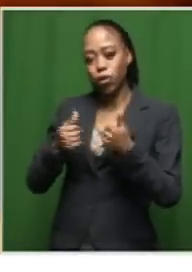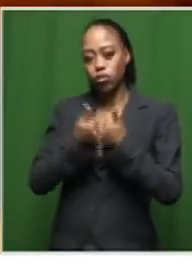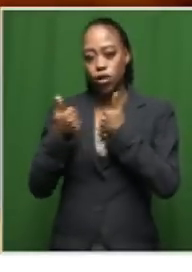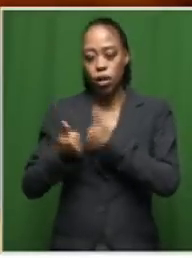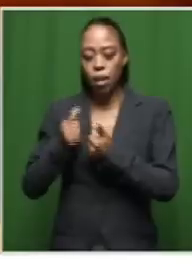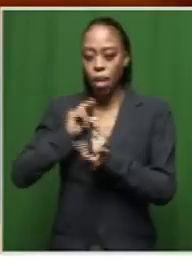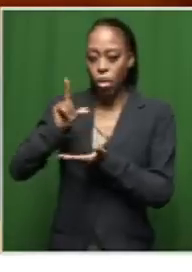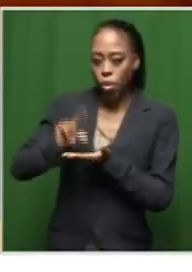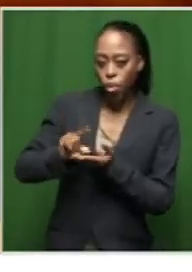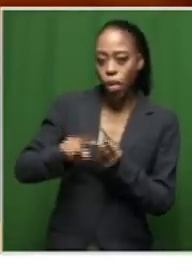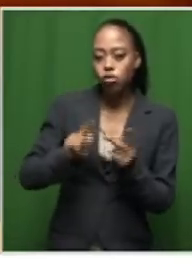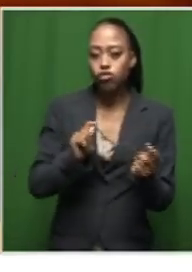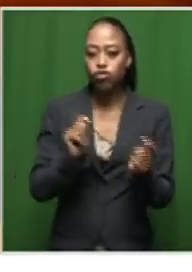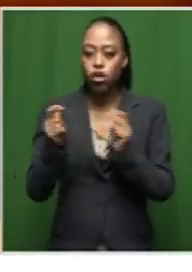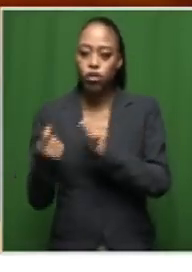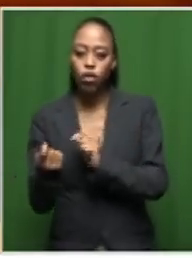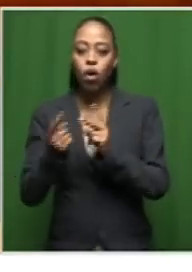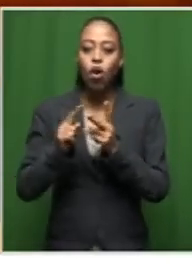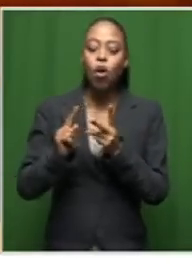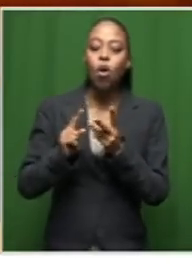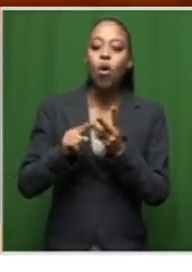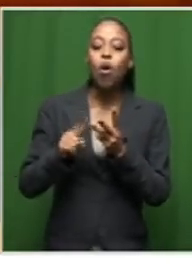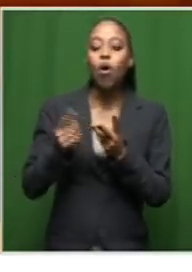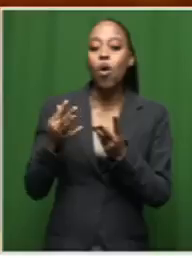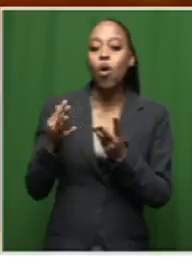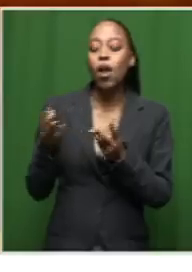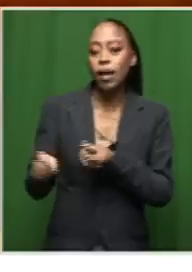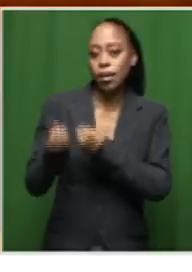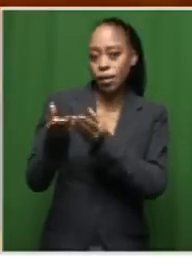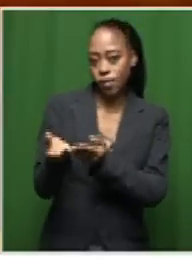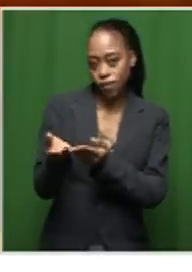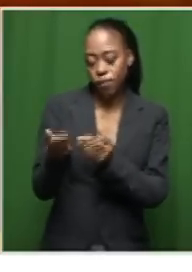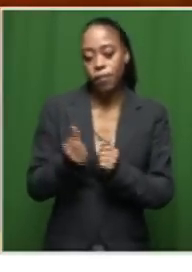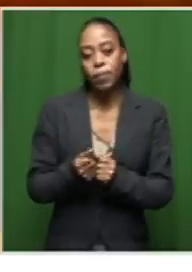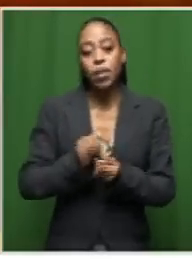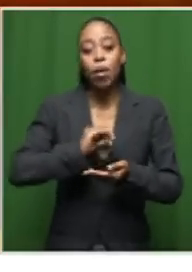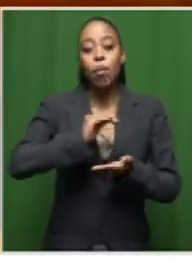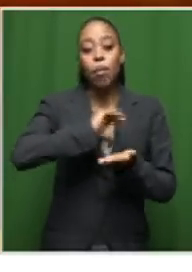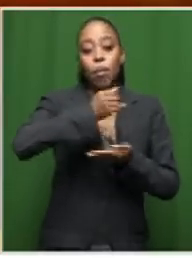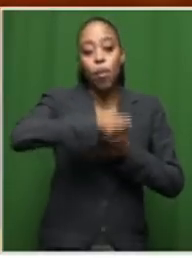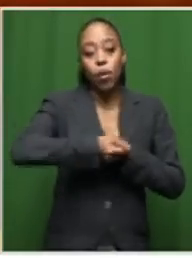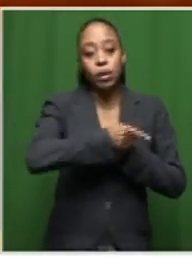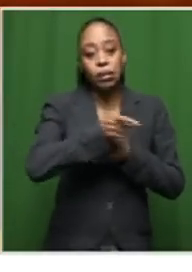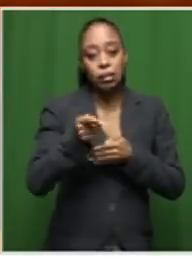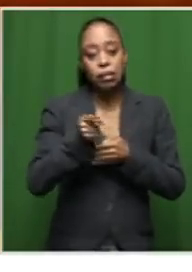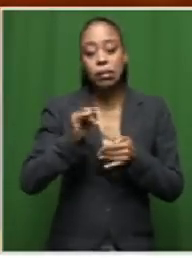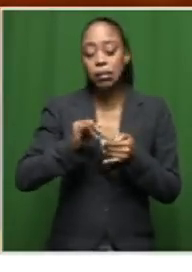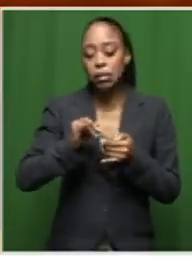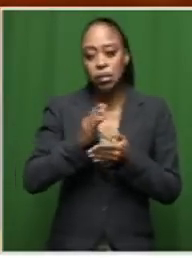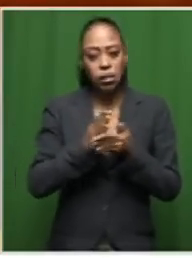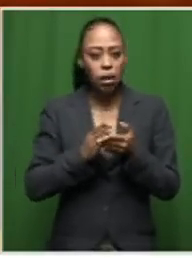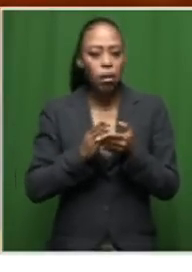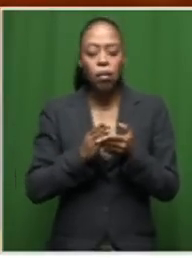being reduced, transferred, or pledged, among others. The protection of the pension funds is, however, subject to a